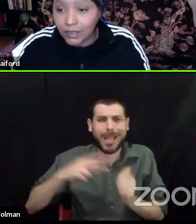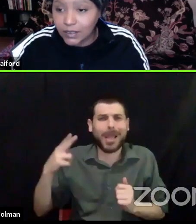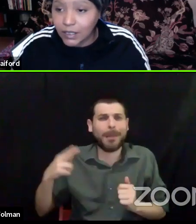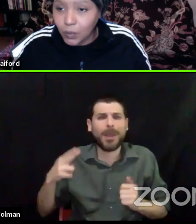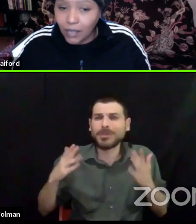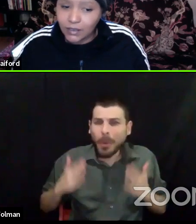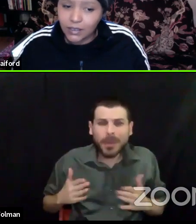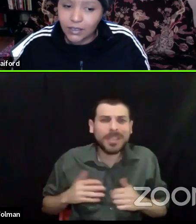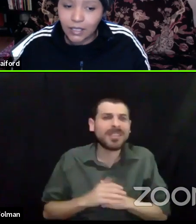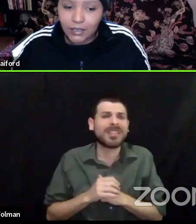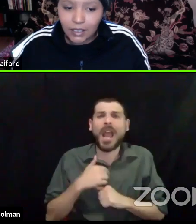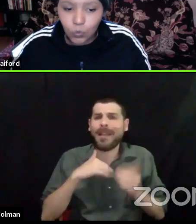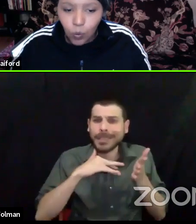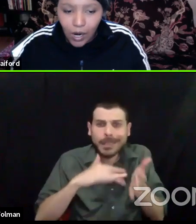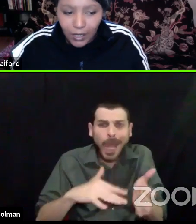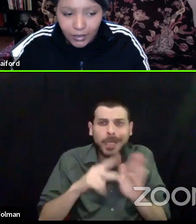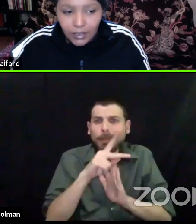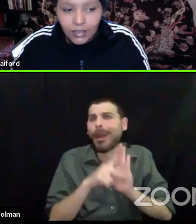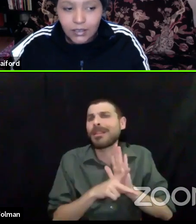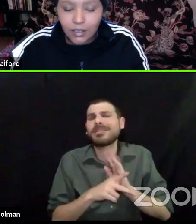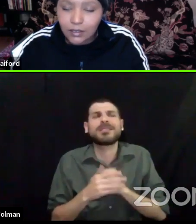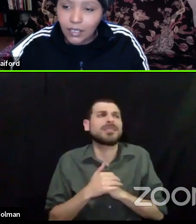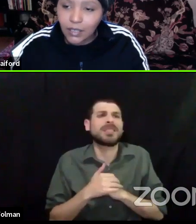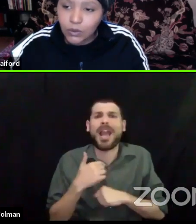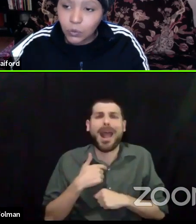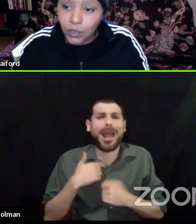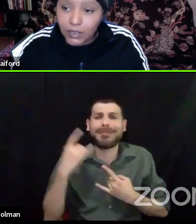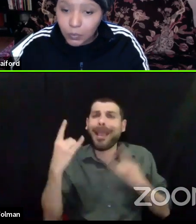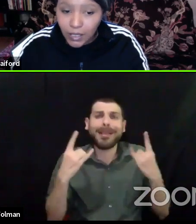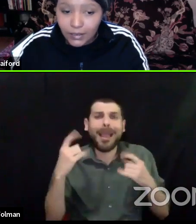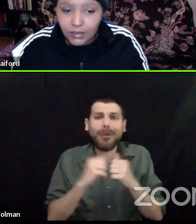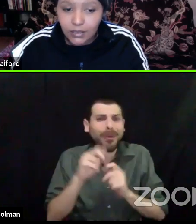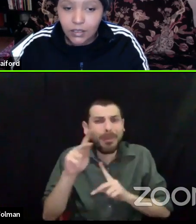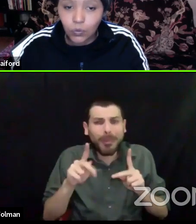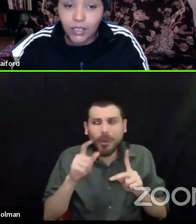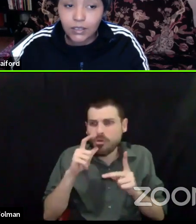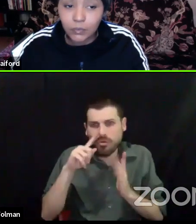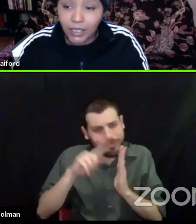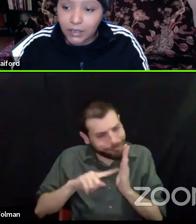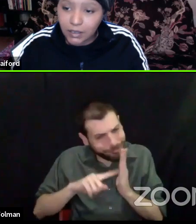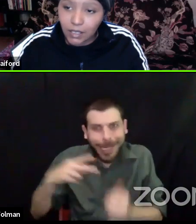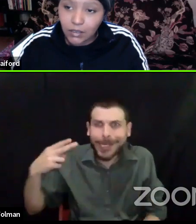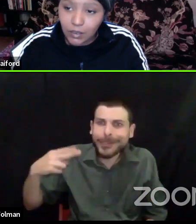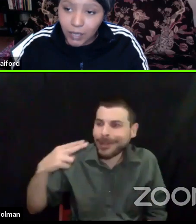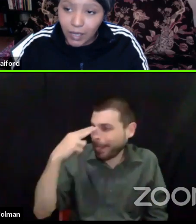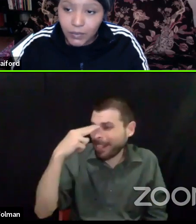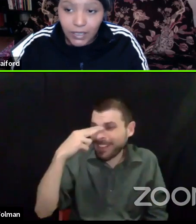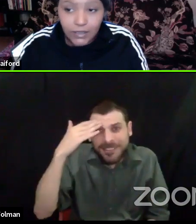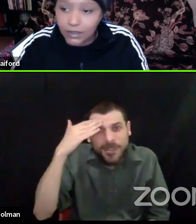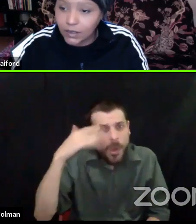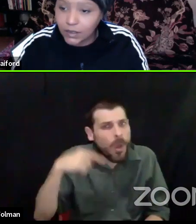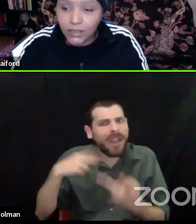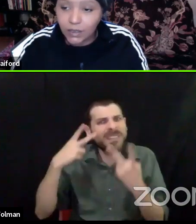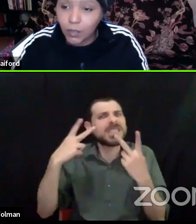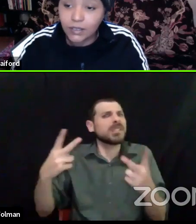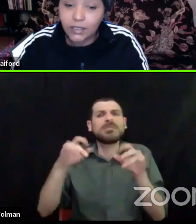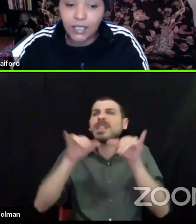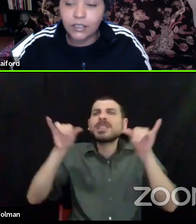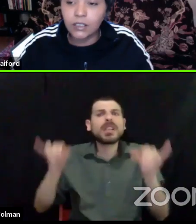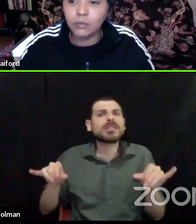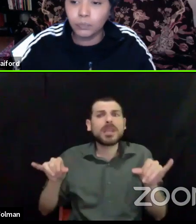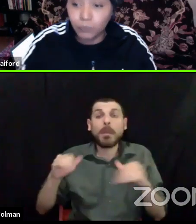I study policy, and I study why certain language was applied in a certain way to make a certain outcome happen. That's just the basic